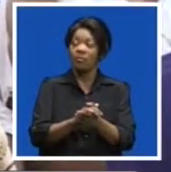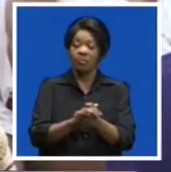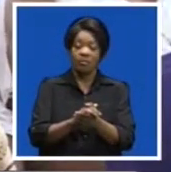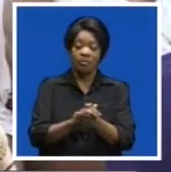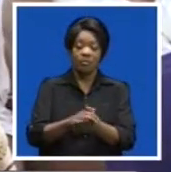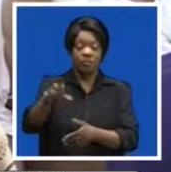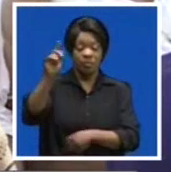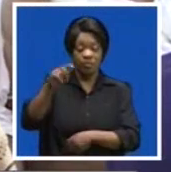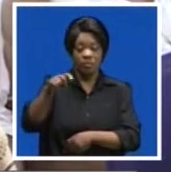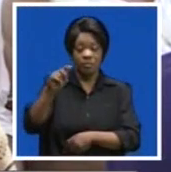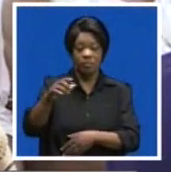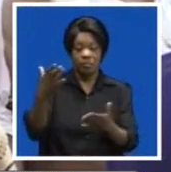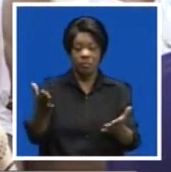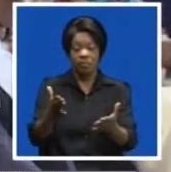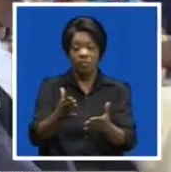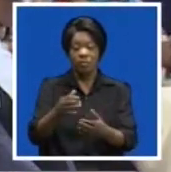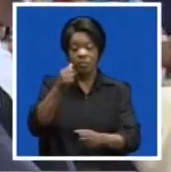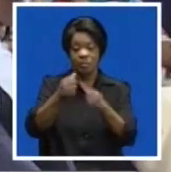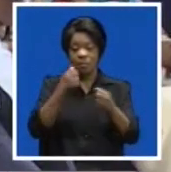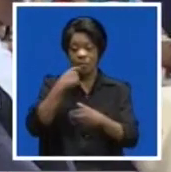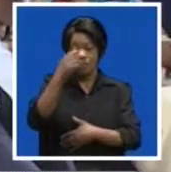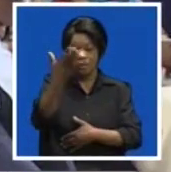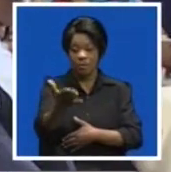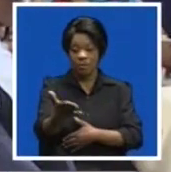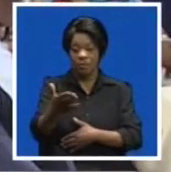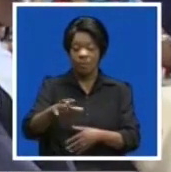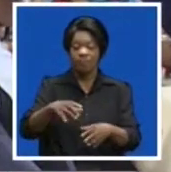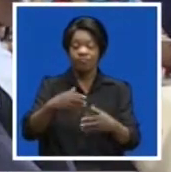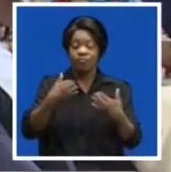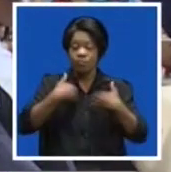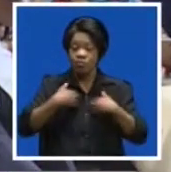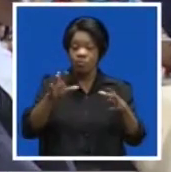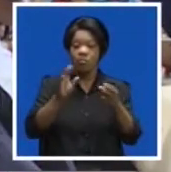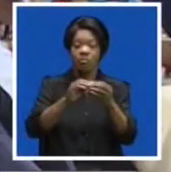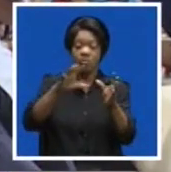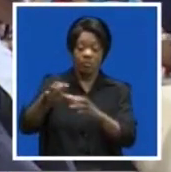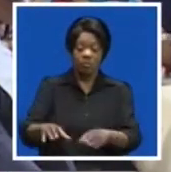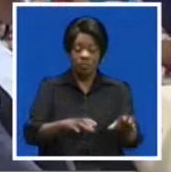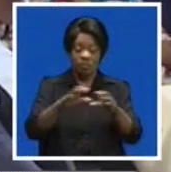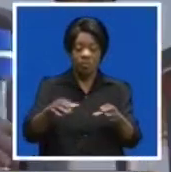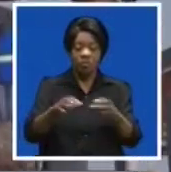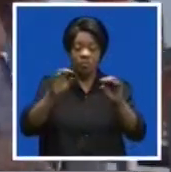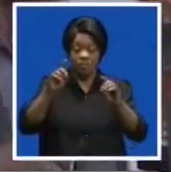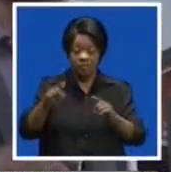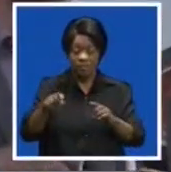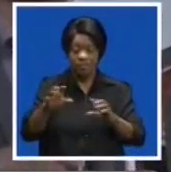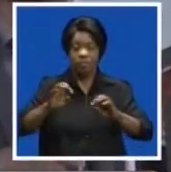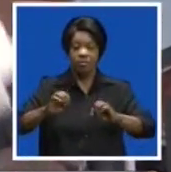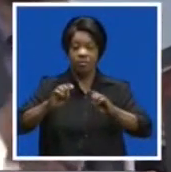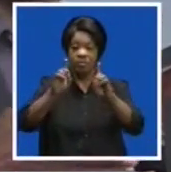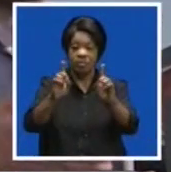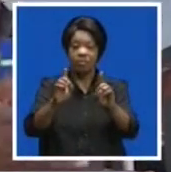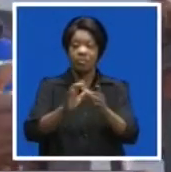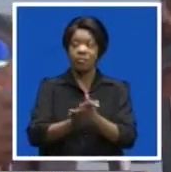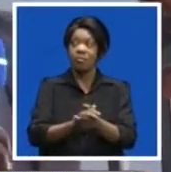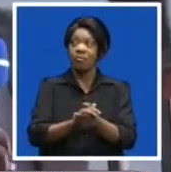They believe that things are going to come up. We need a big head to trust that God